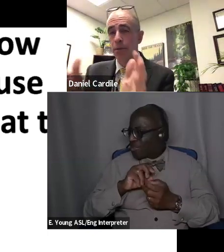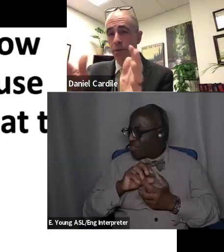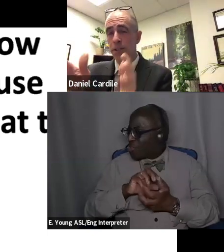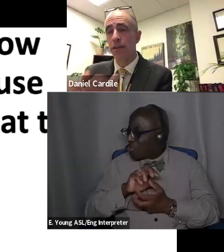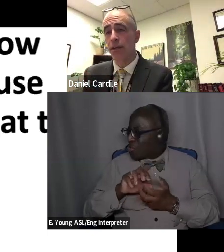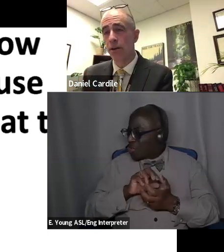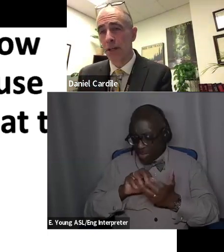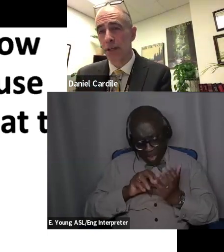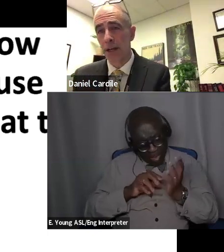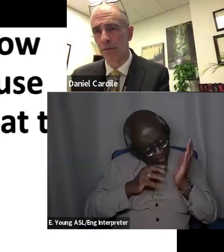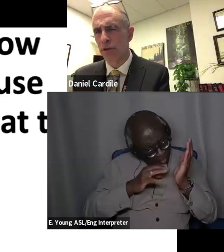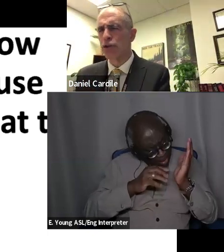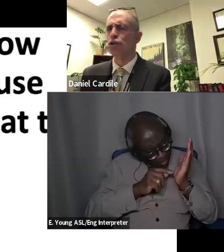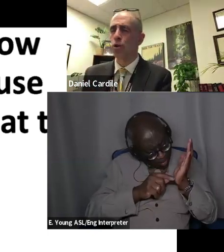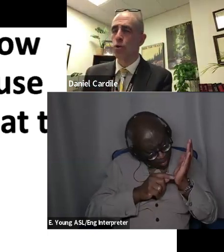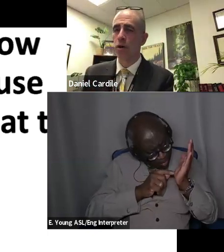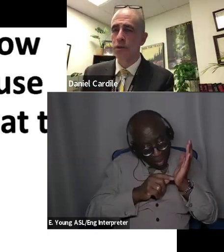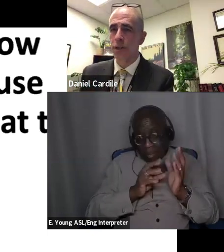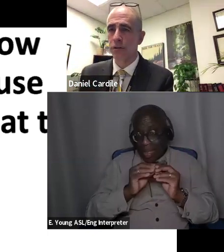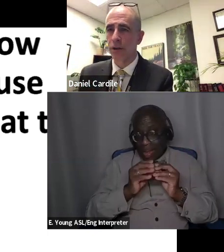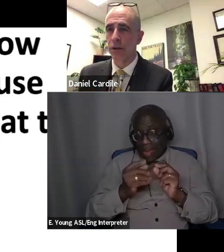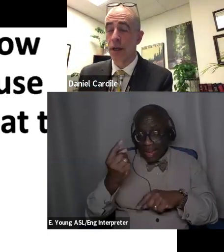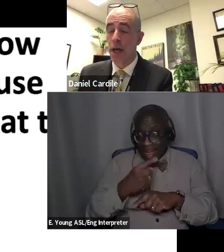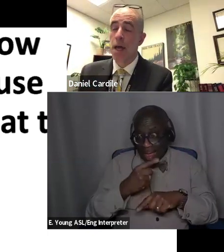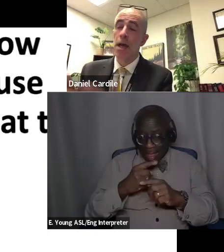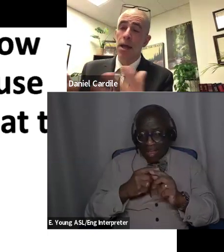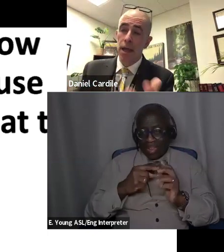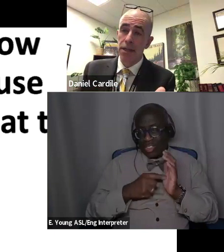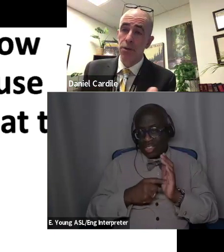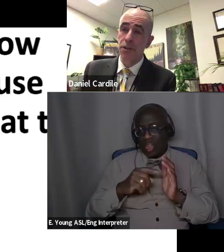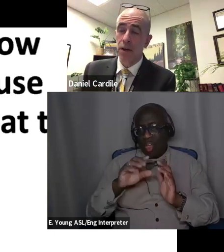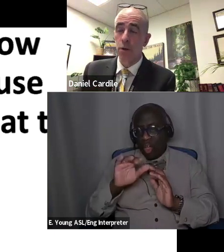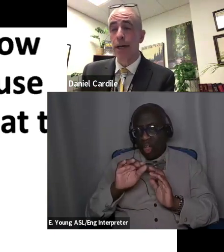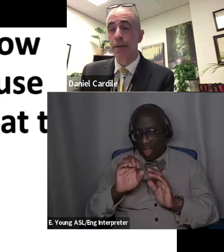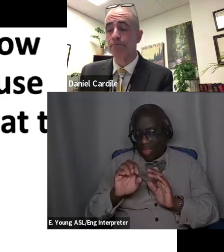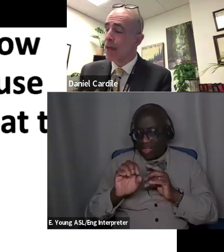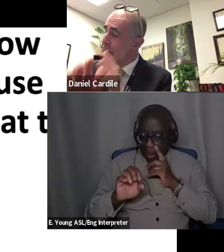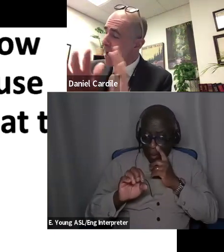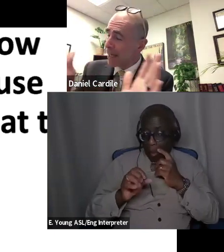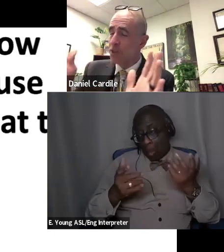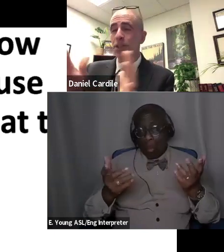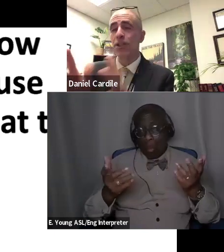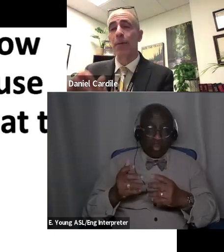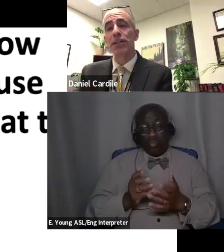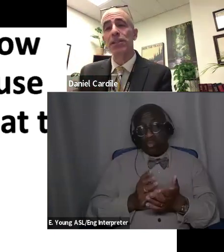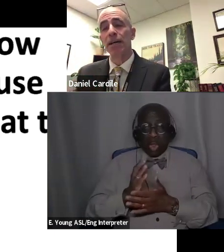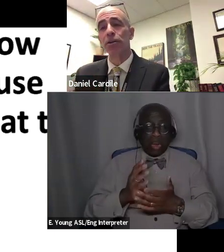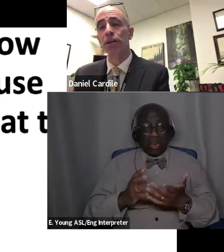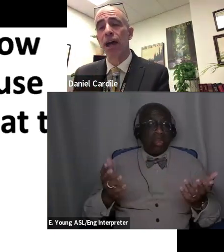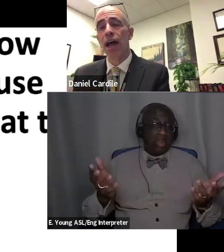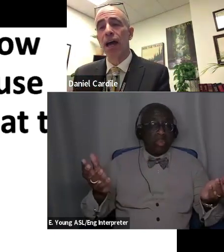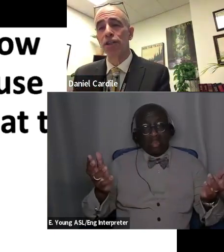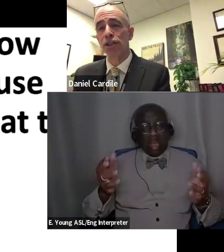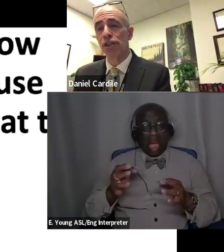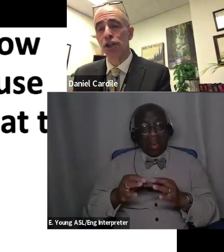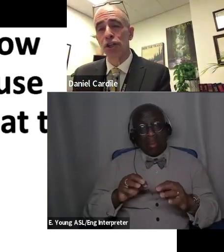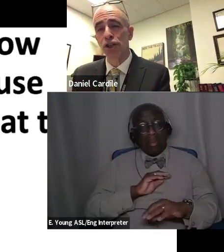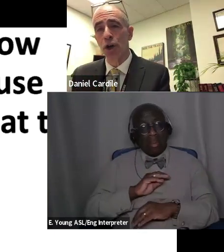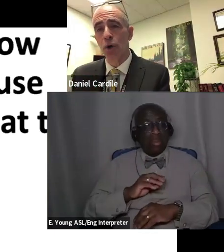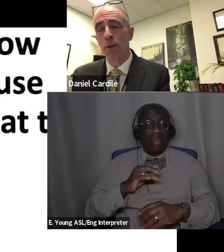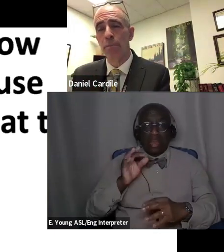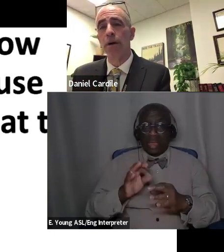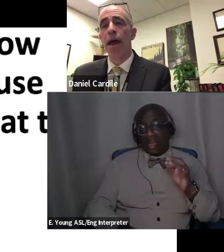the bottom, you see the hearing date for the show cause hearing. And you decide, okay, I guess I'm good. I